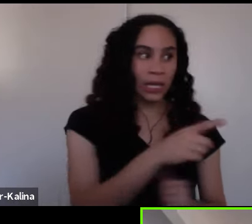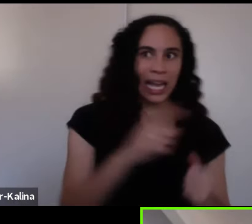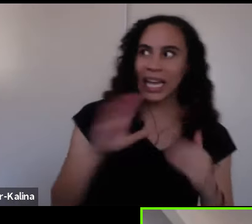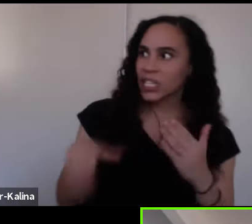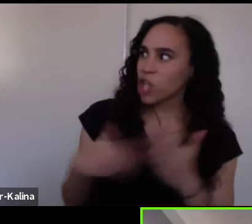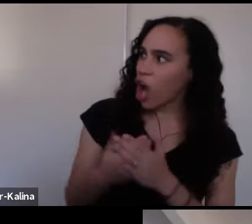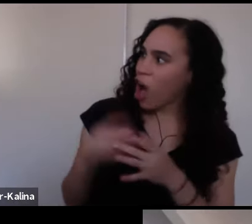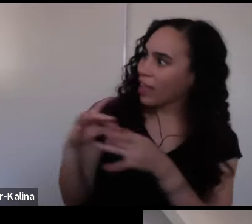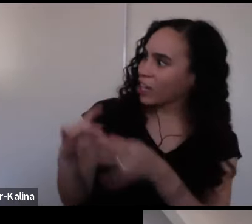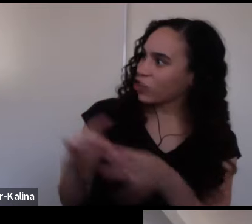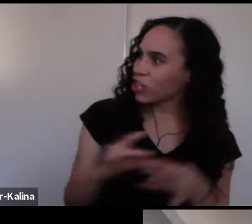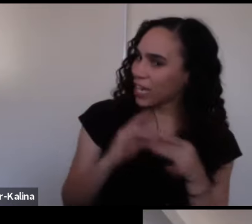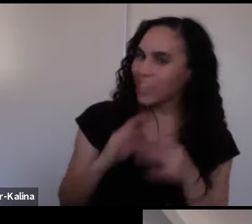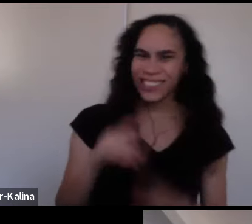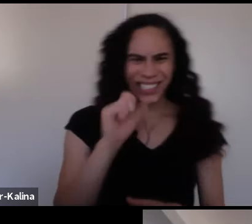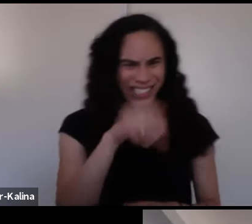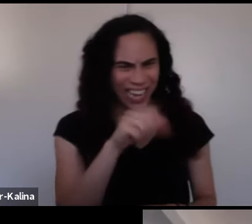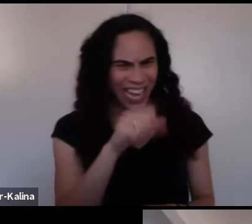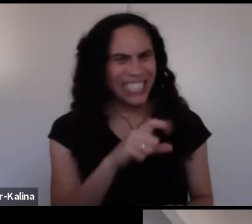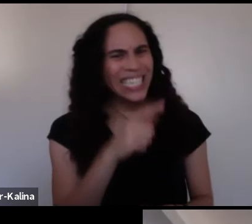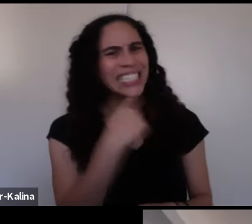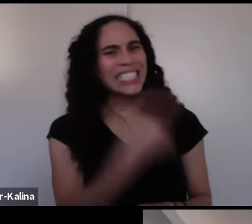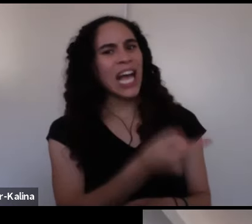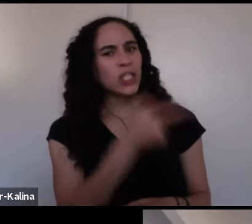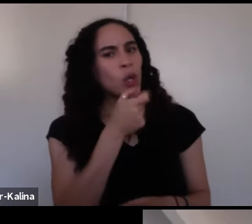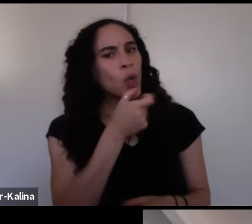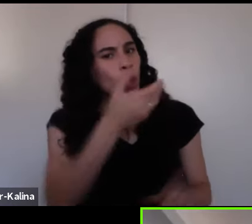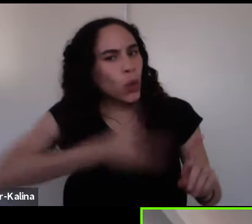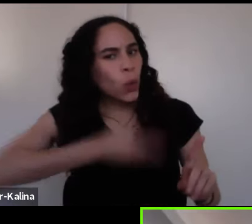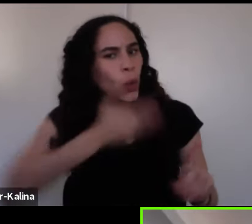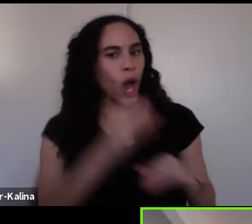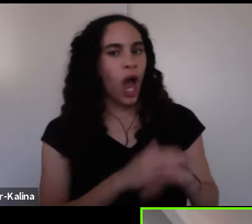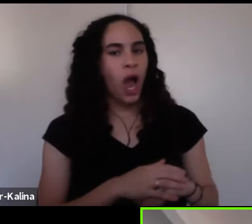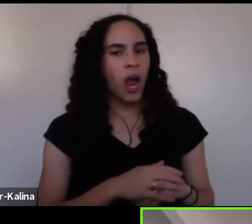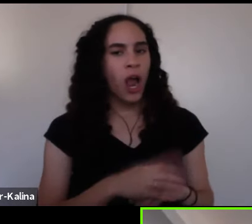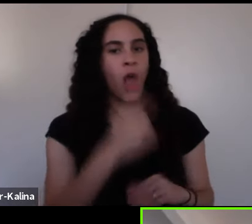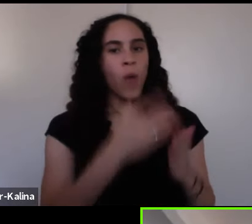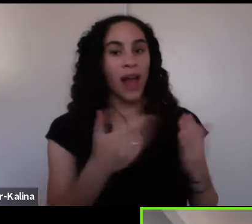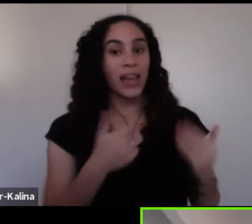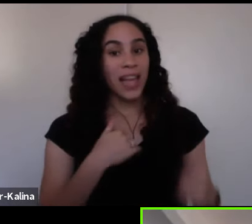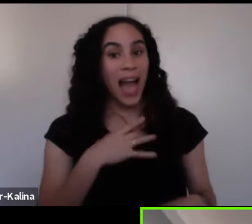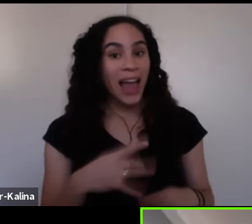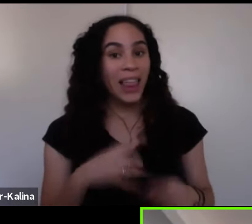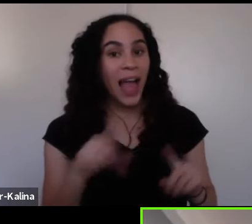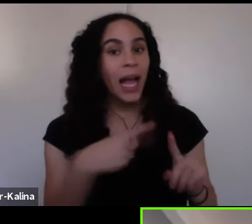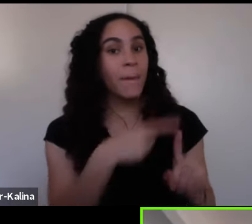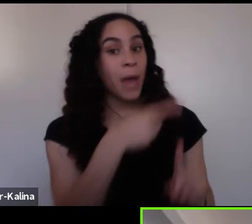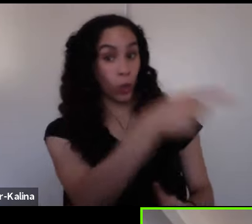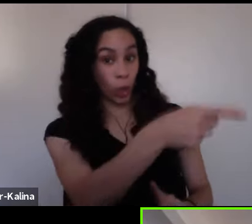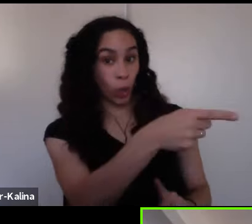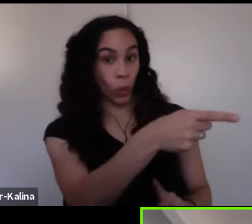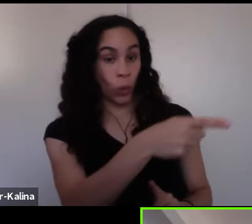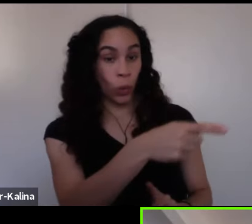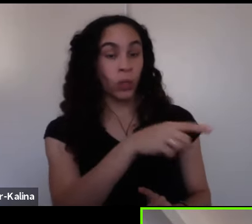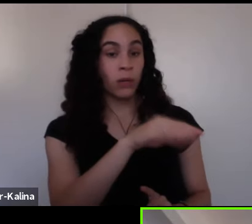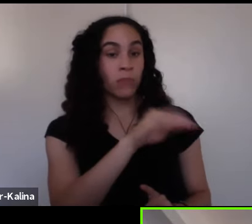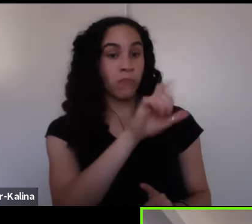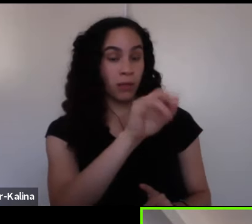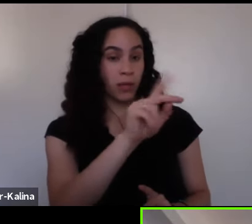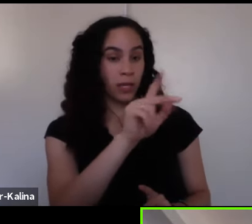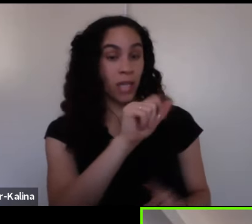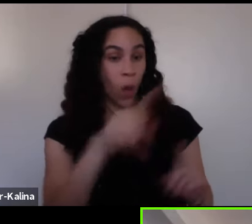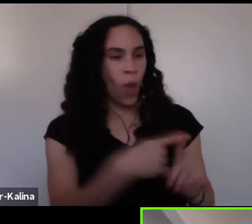are. If you're a person that is like you, like, one of the things that I liked about you was that when you and I talked, at first I